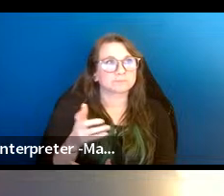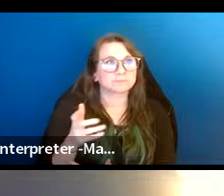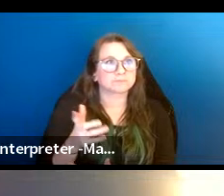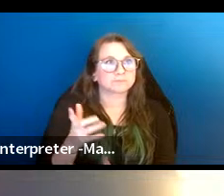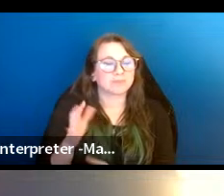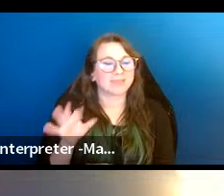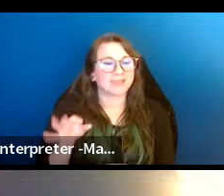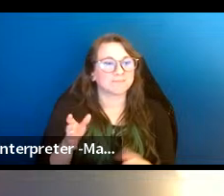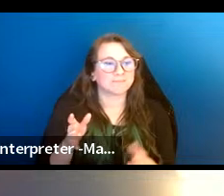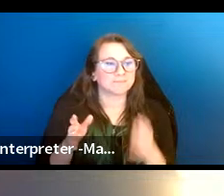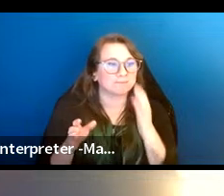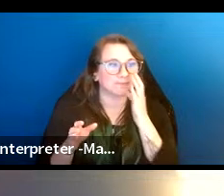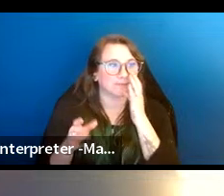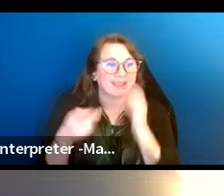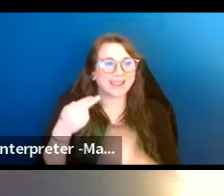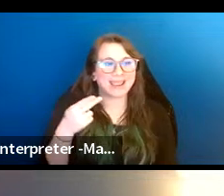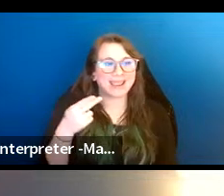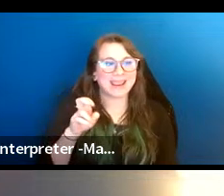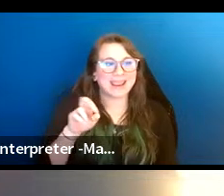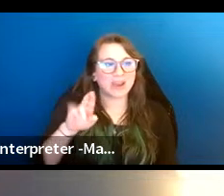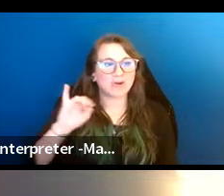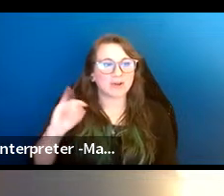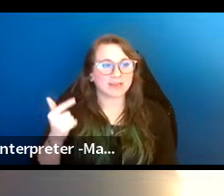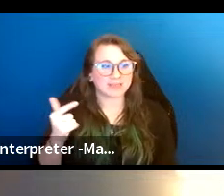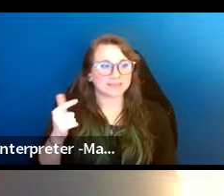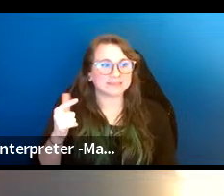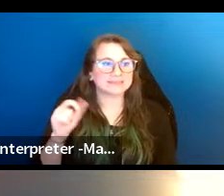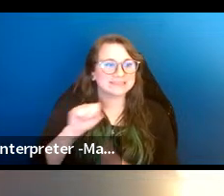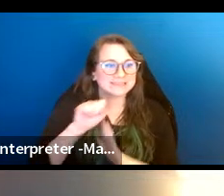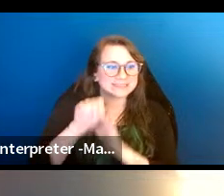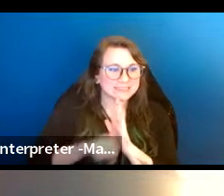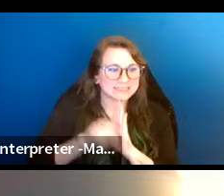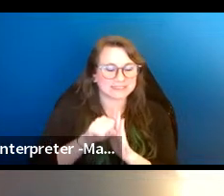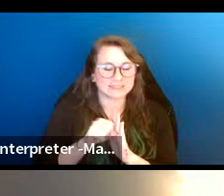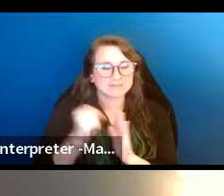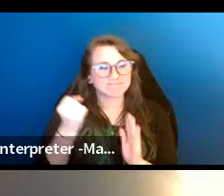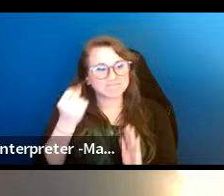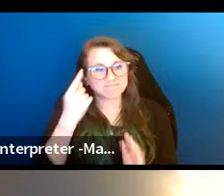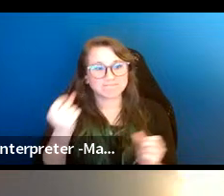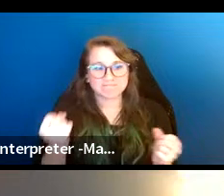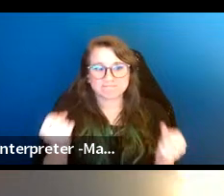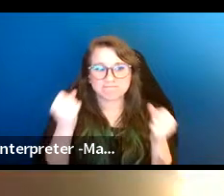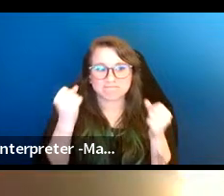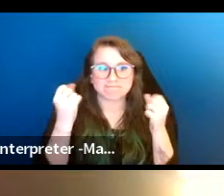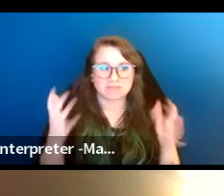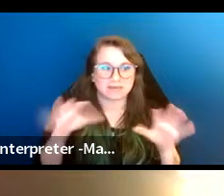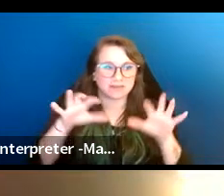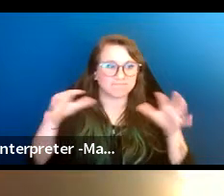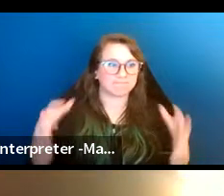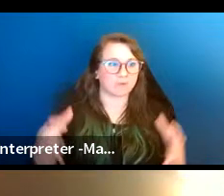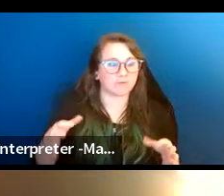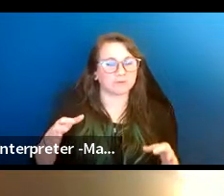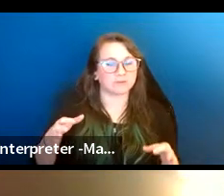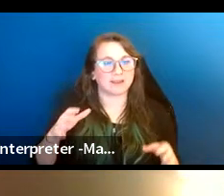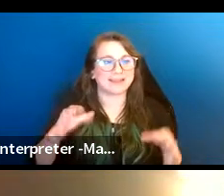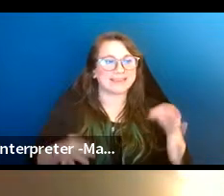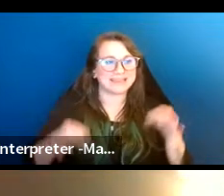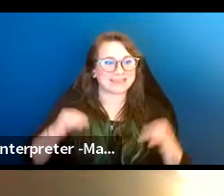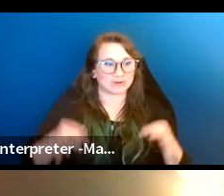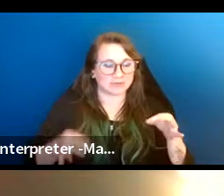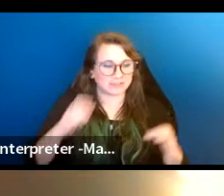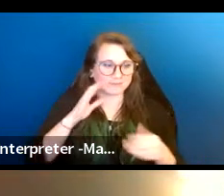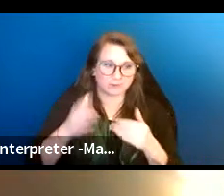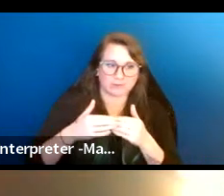hearing season, and there are many oversight hearings for the rest of this